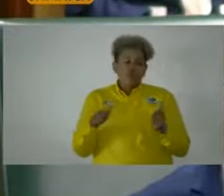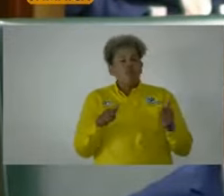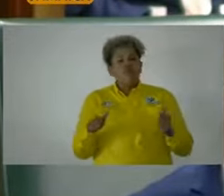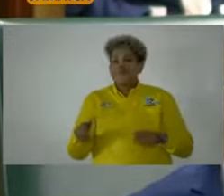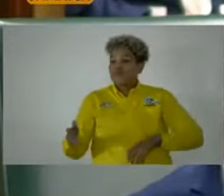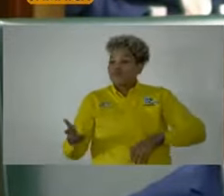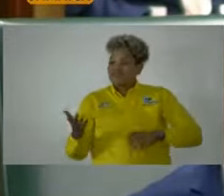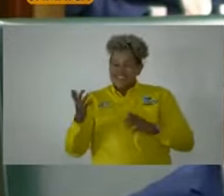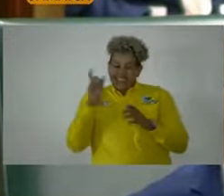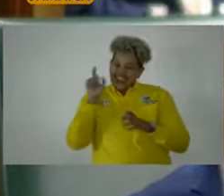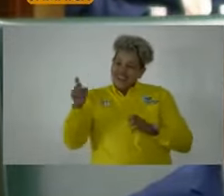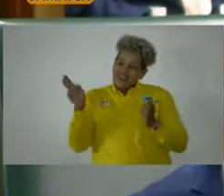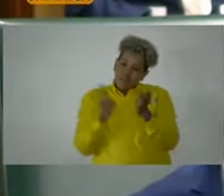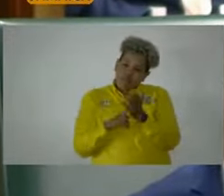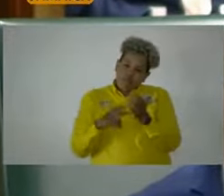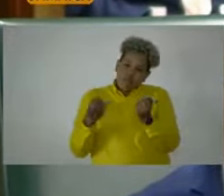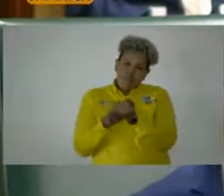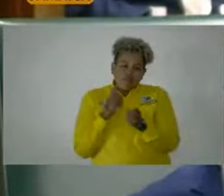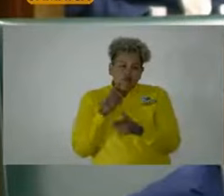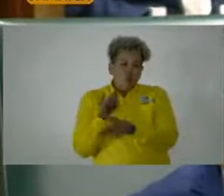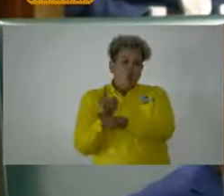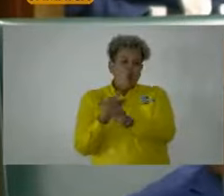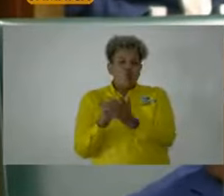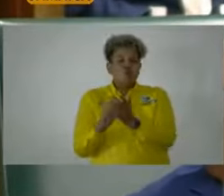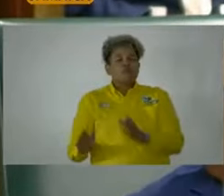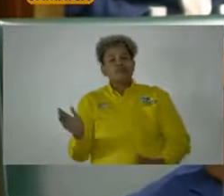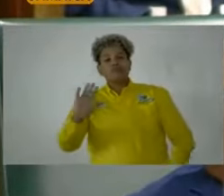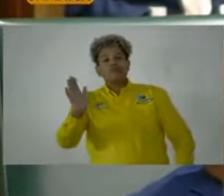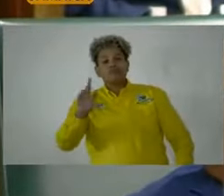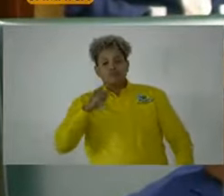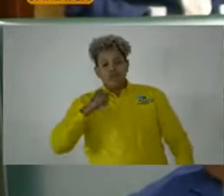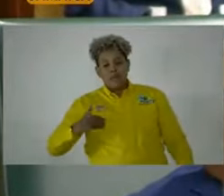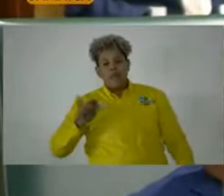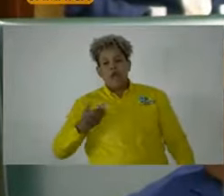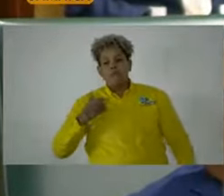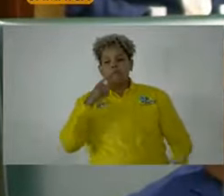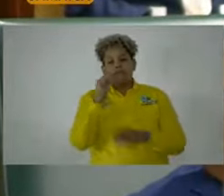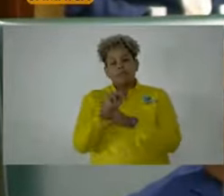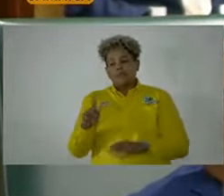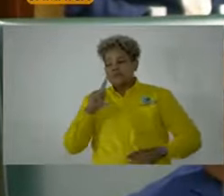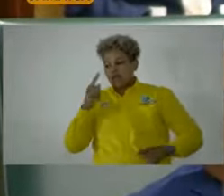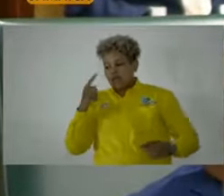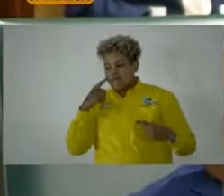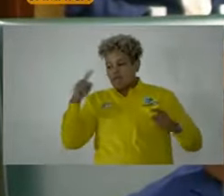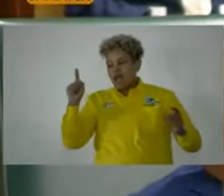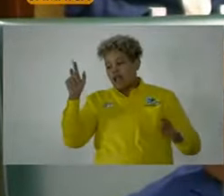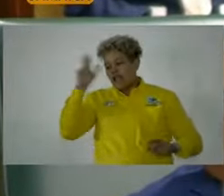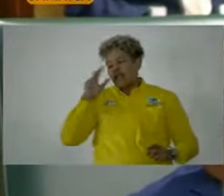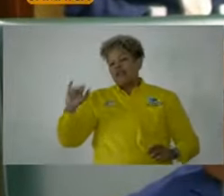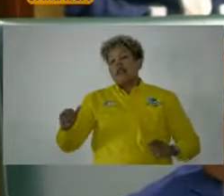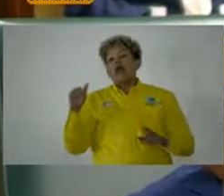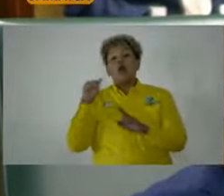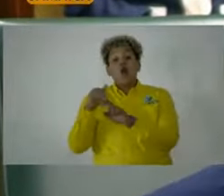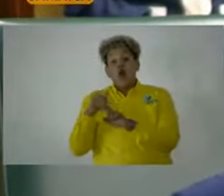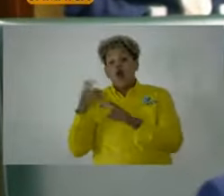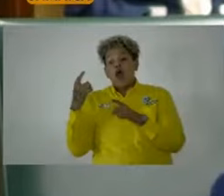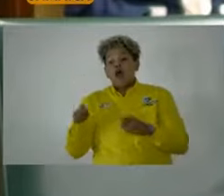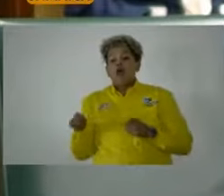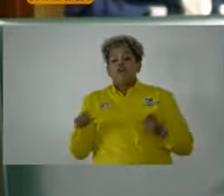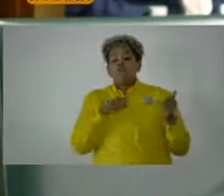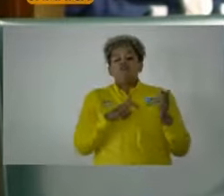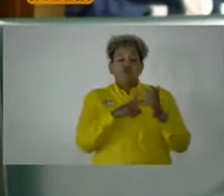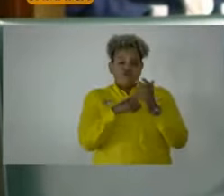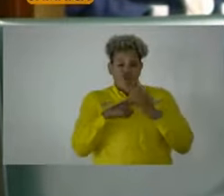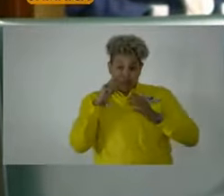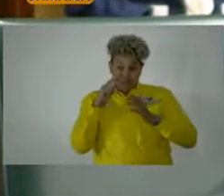to be abolished overall. I'm therefore happy that the minister has finally heeded that call and removed the